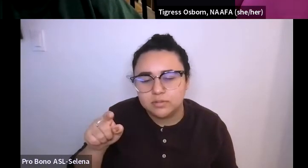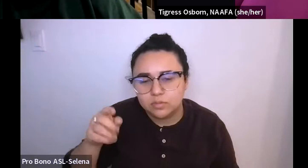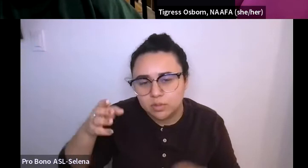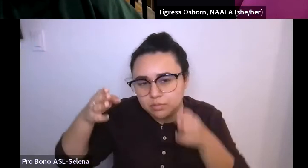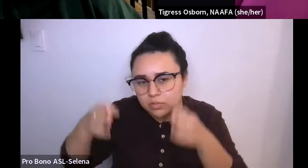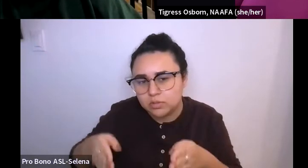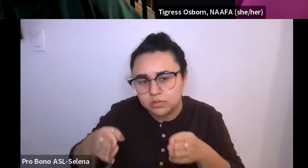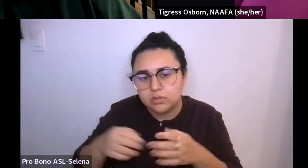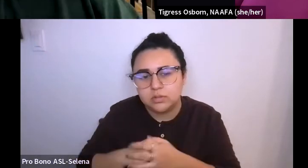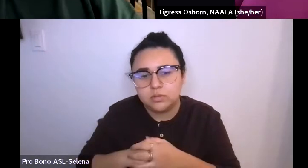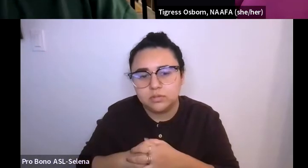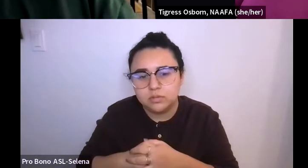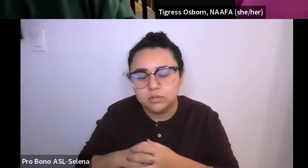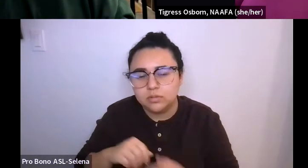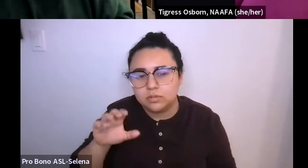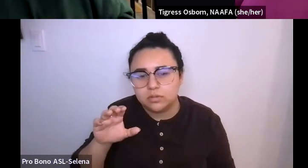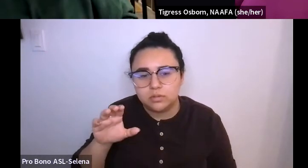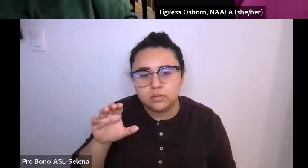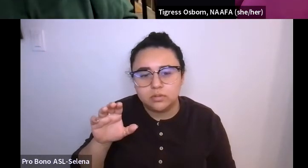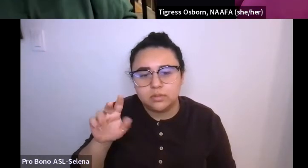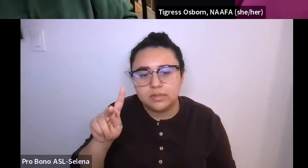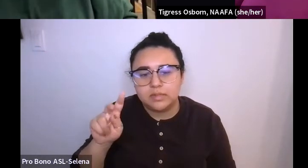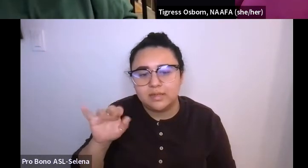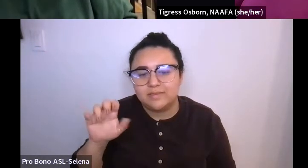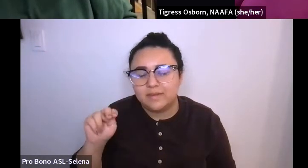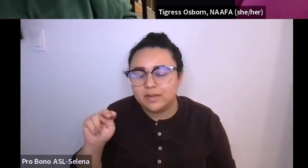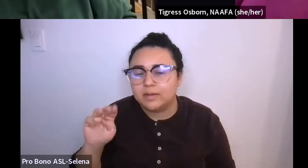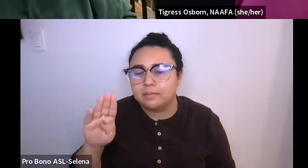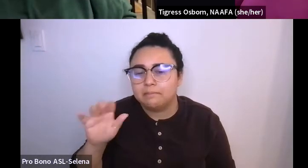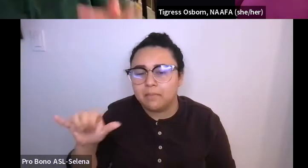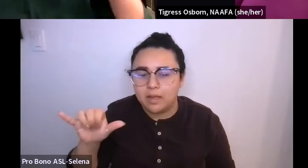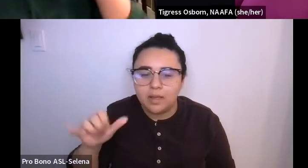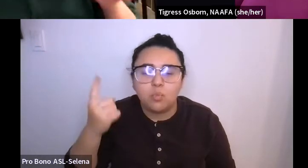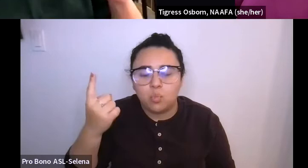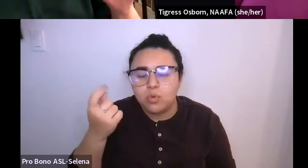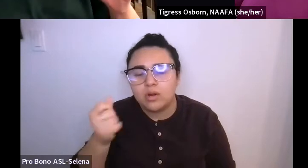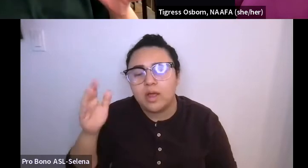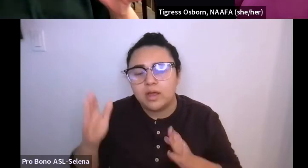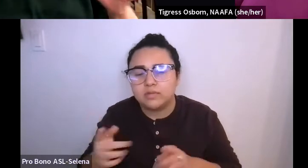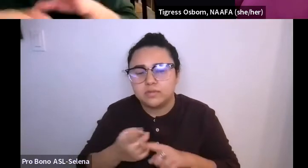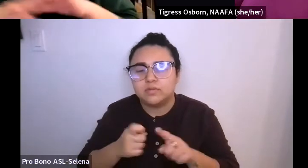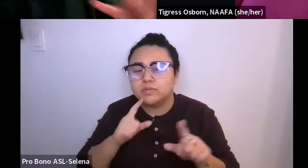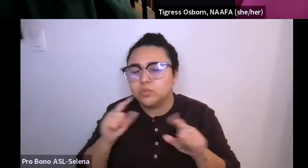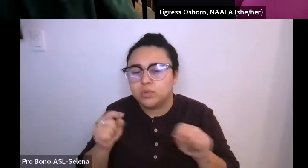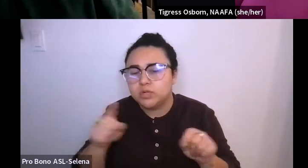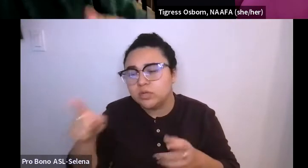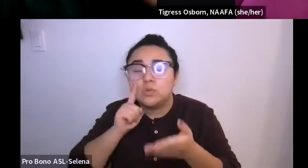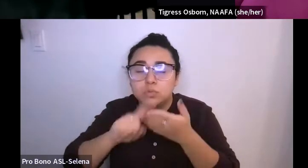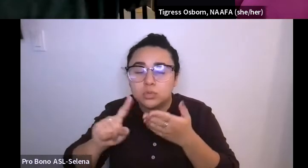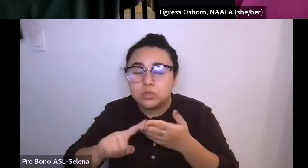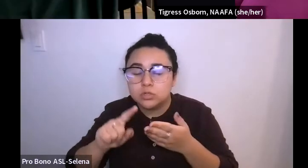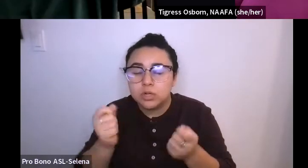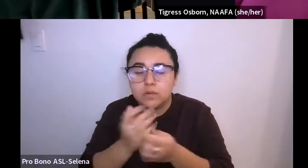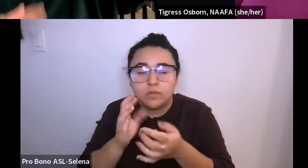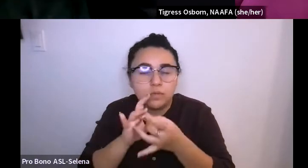who's also an amazing fat activist that I know from Twitter. And he did so much research on everything to do with health. Like,